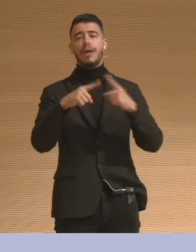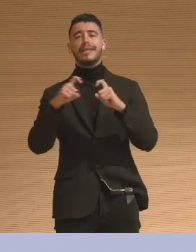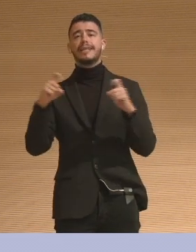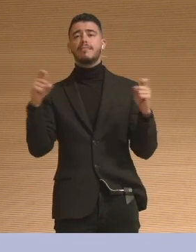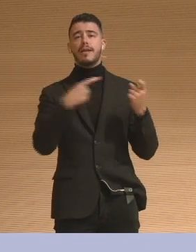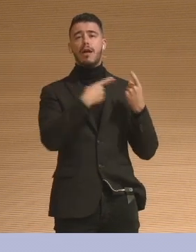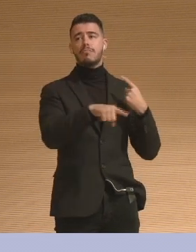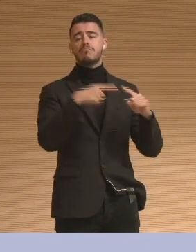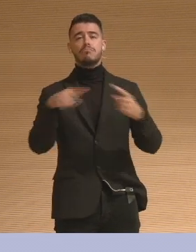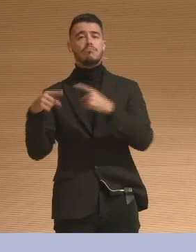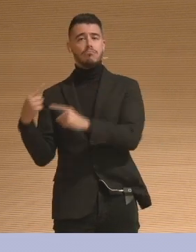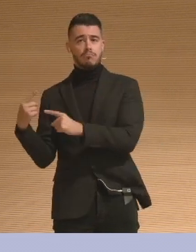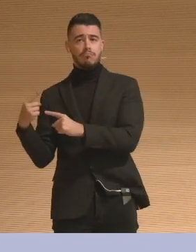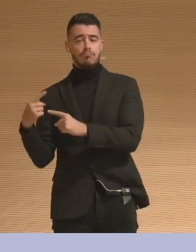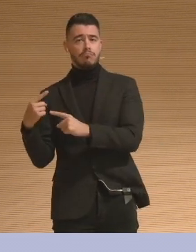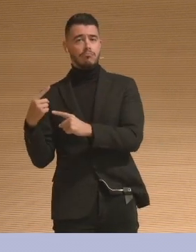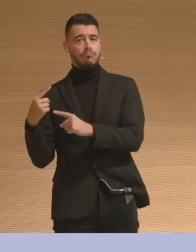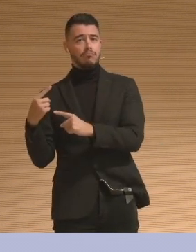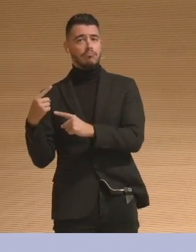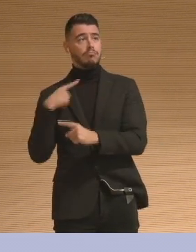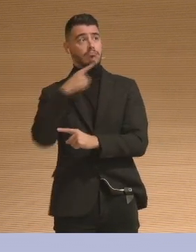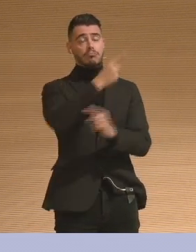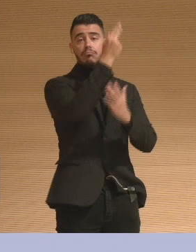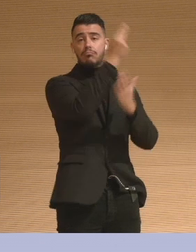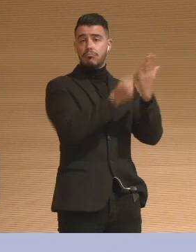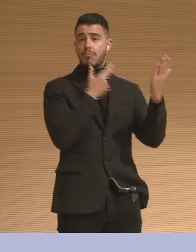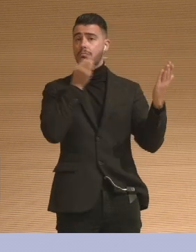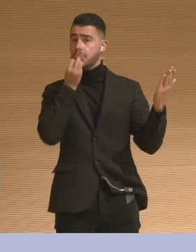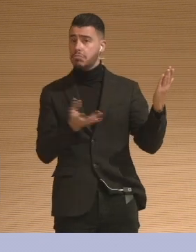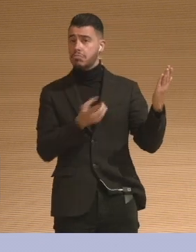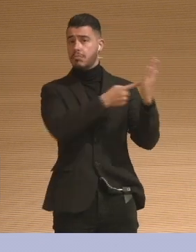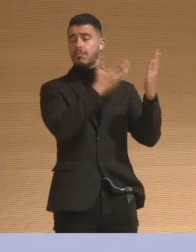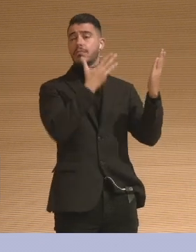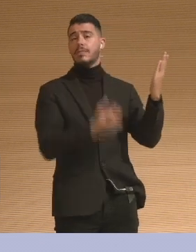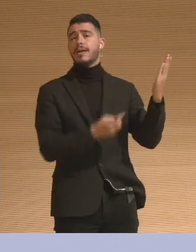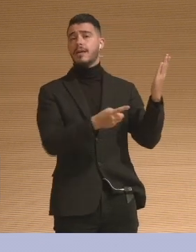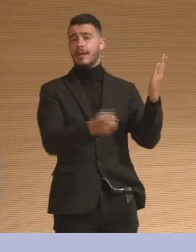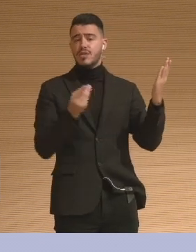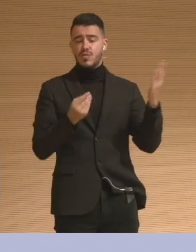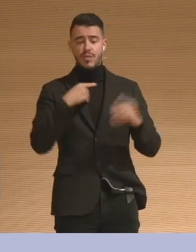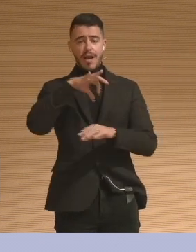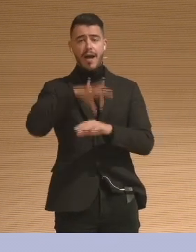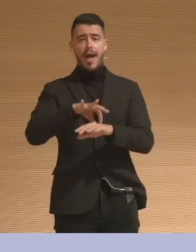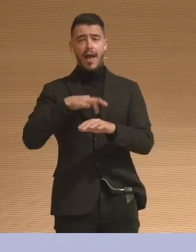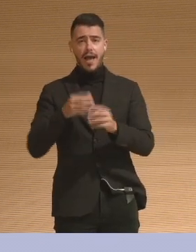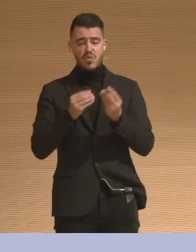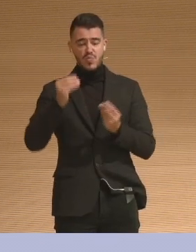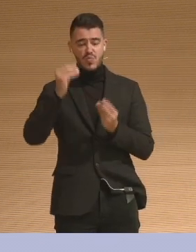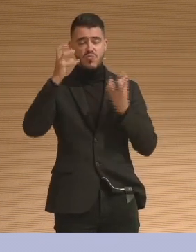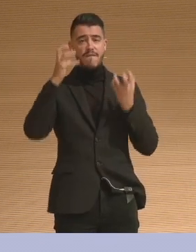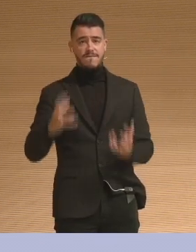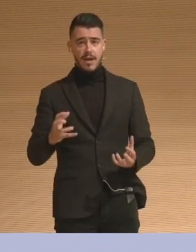of the uniform often made patients feel uneasy. So to make them feel more calm and more relaxed, an